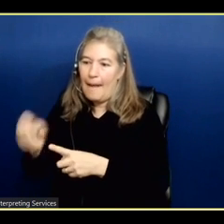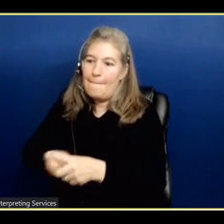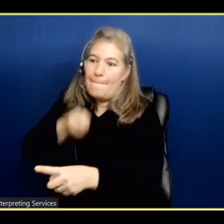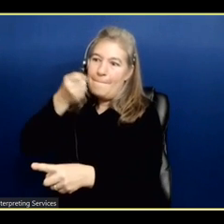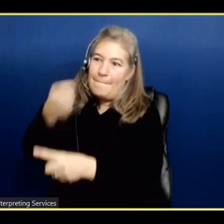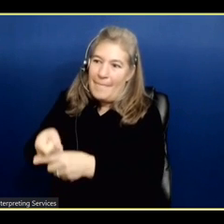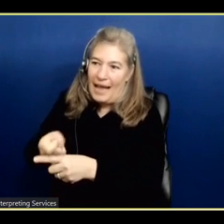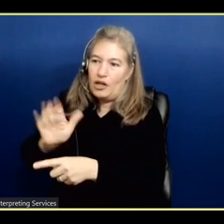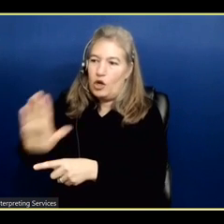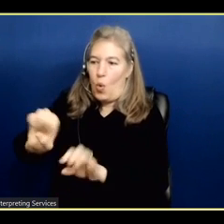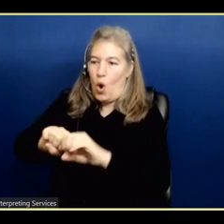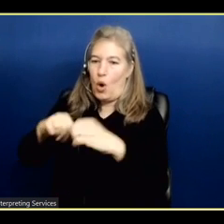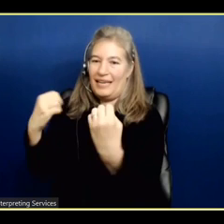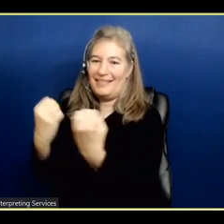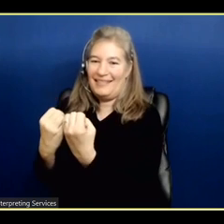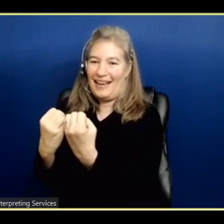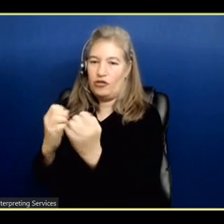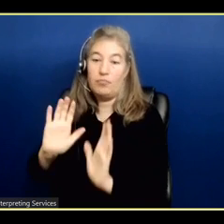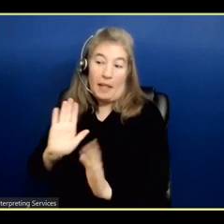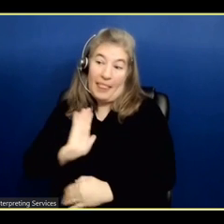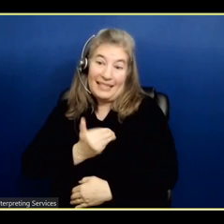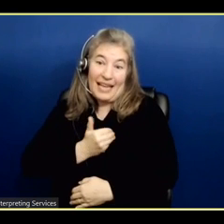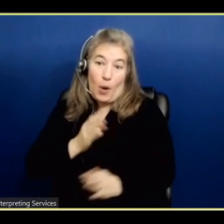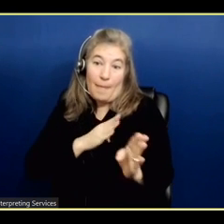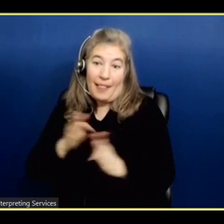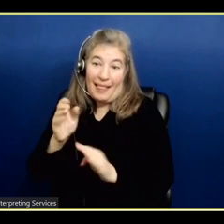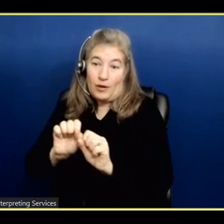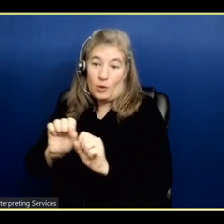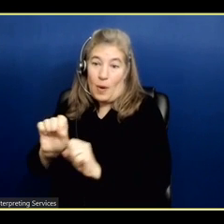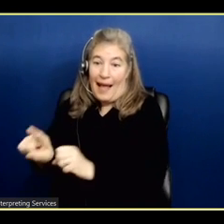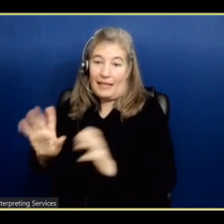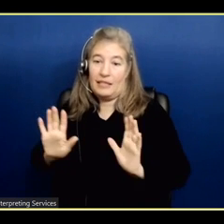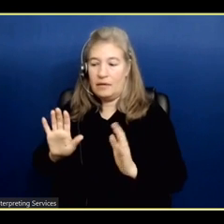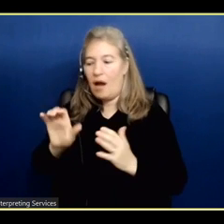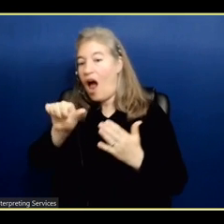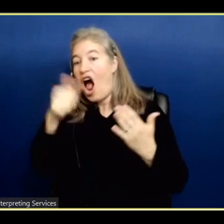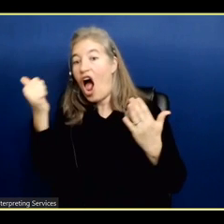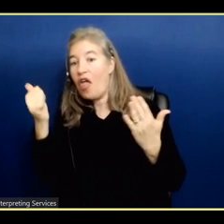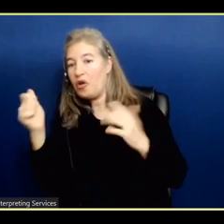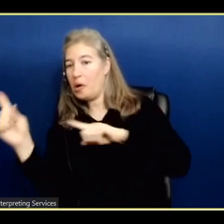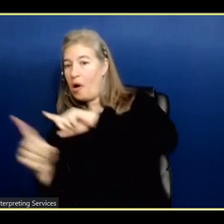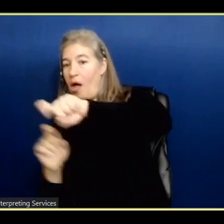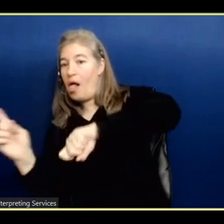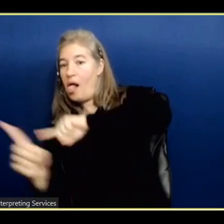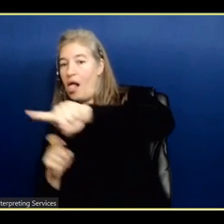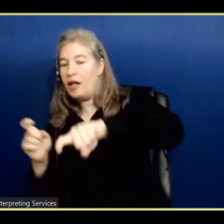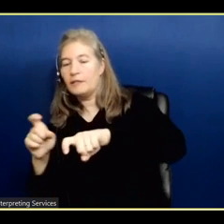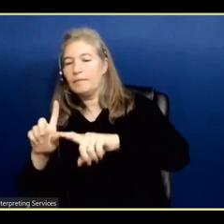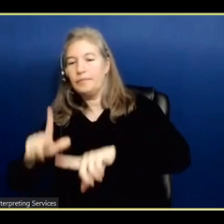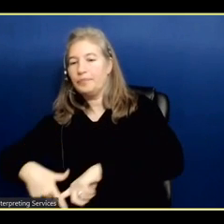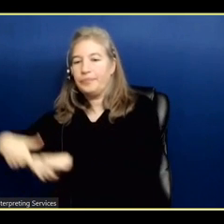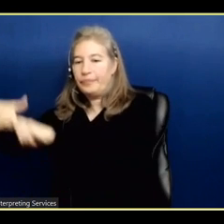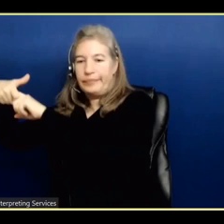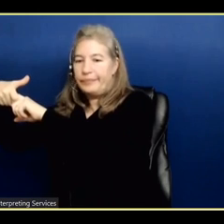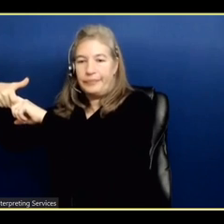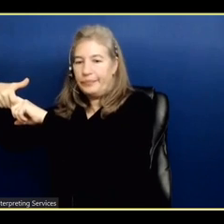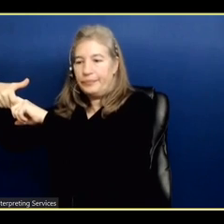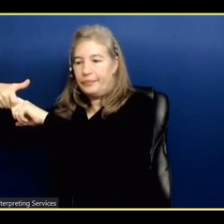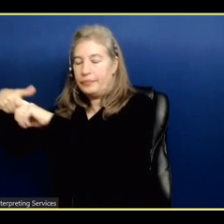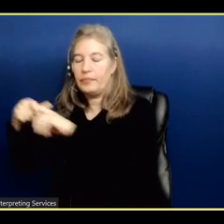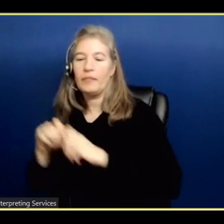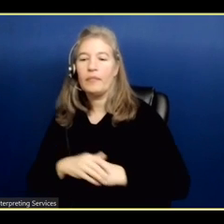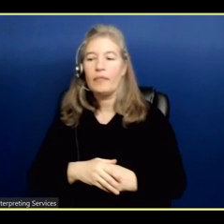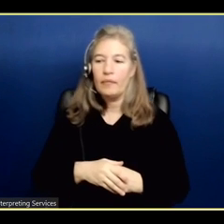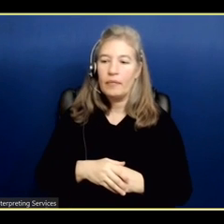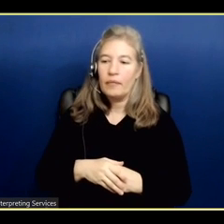organization? That's the only thing we're going to ask them. We're not asking them any of those other questions. And when our staff have our, you know, probably